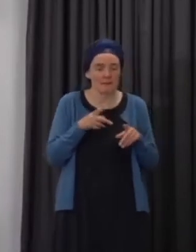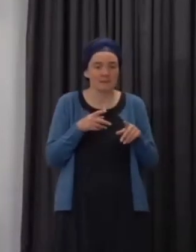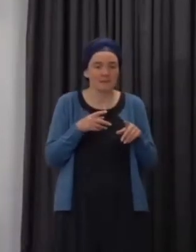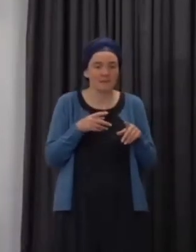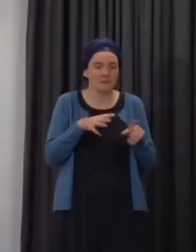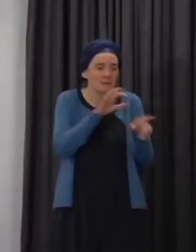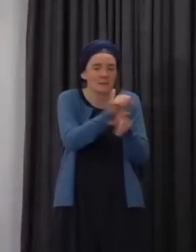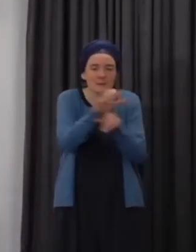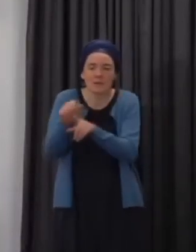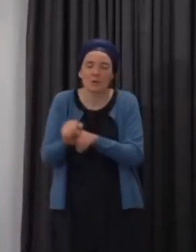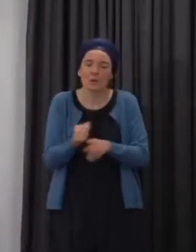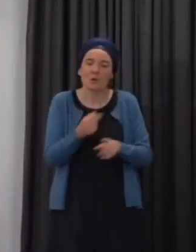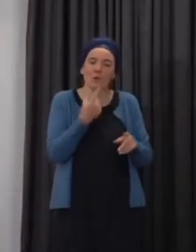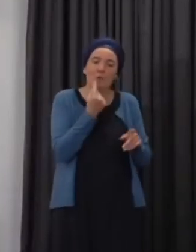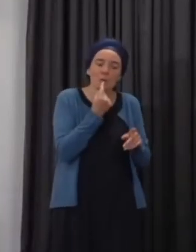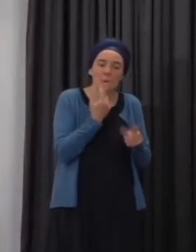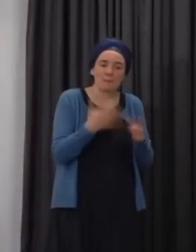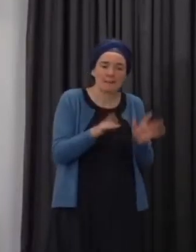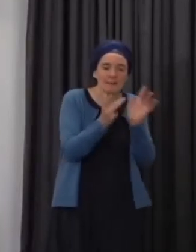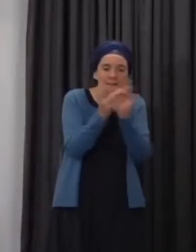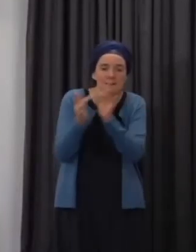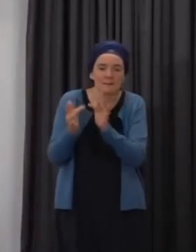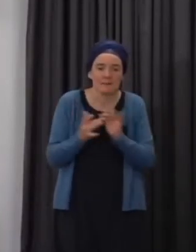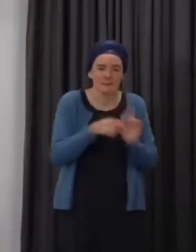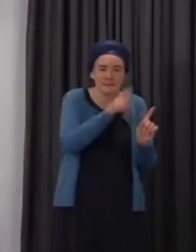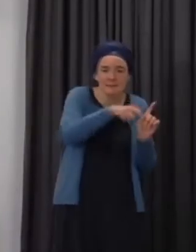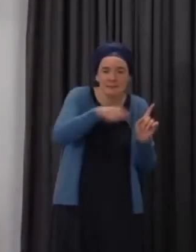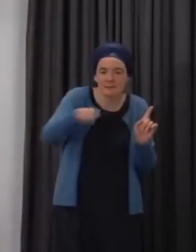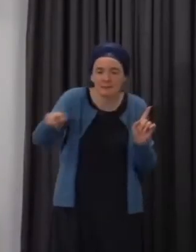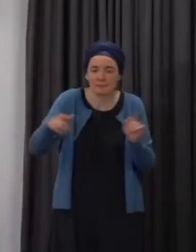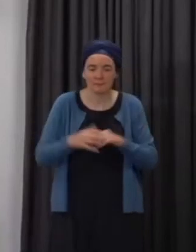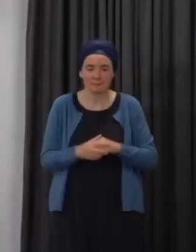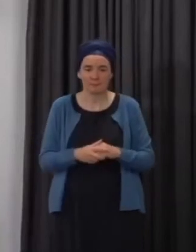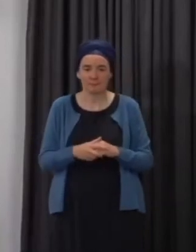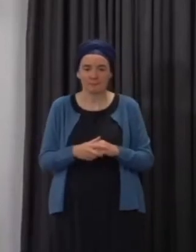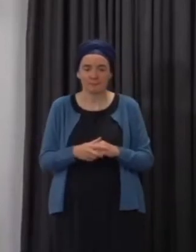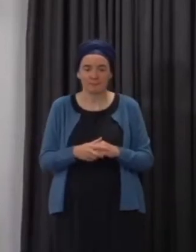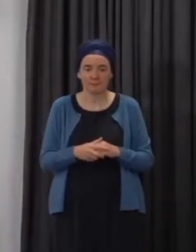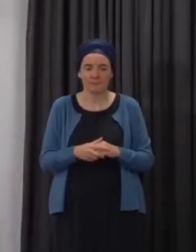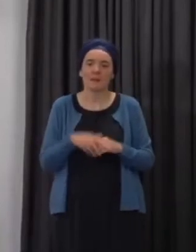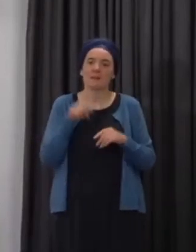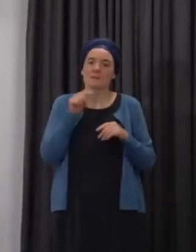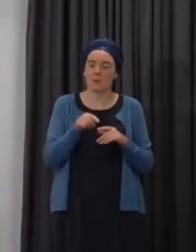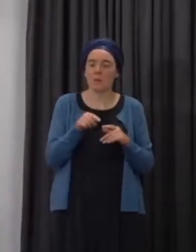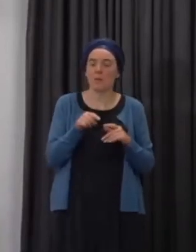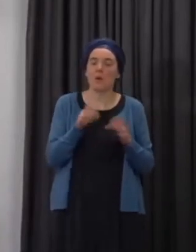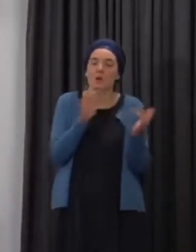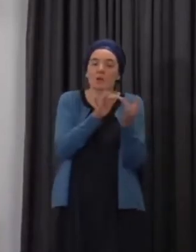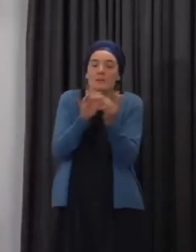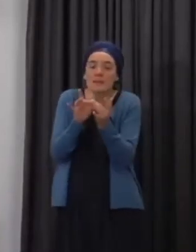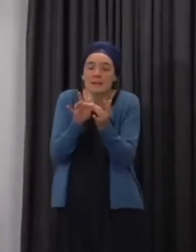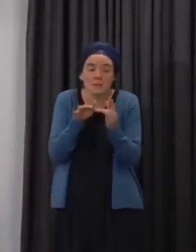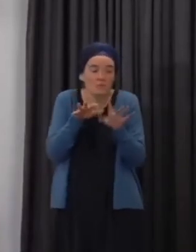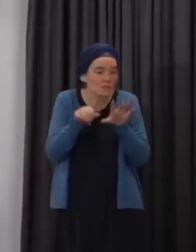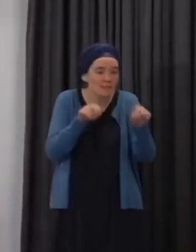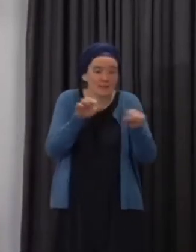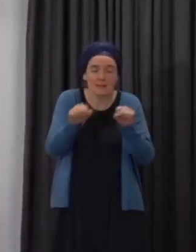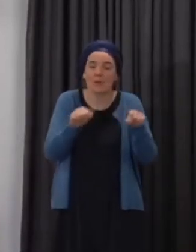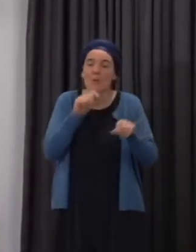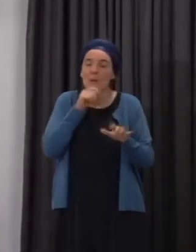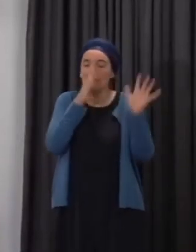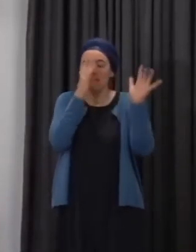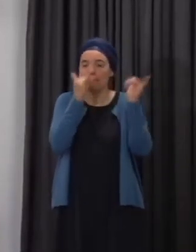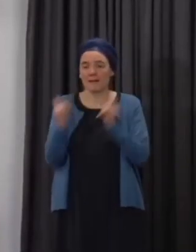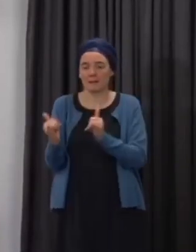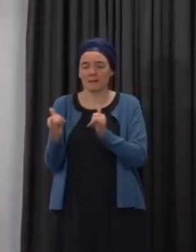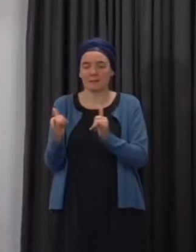who each person with coronavirus has been in contact with. And we will pilot contact tracing in four health board